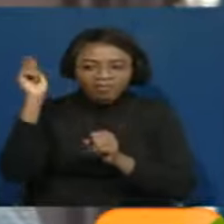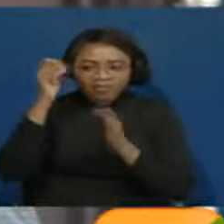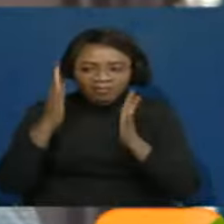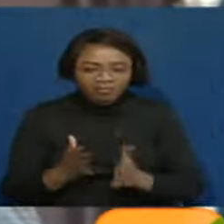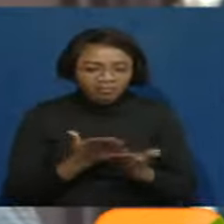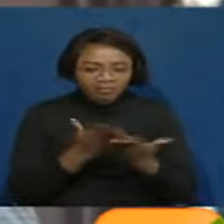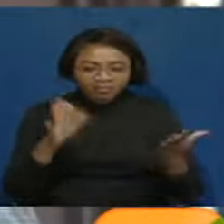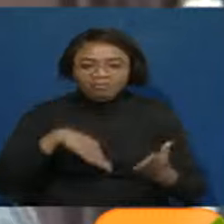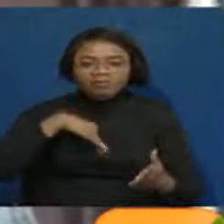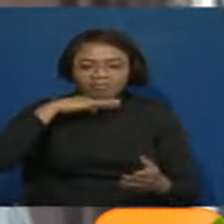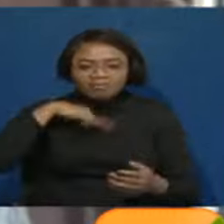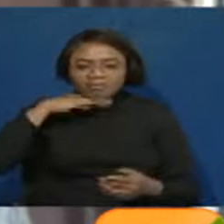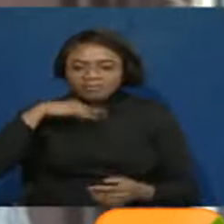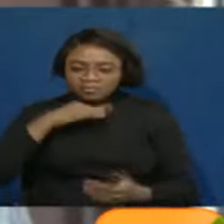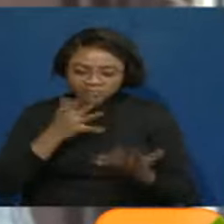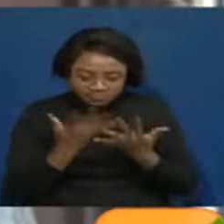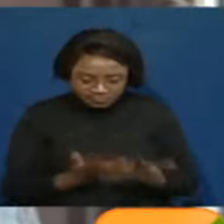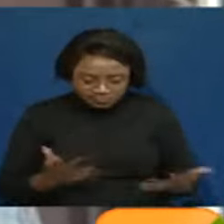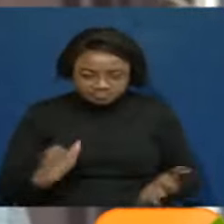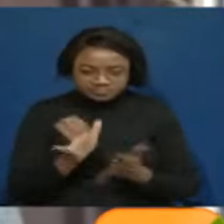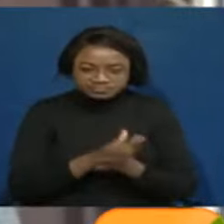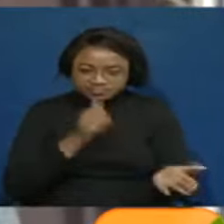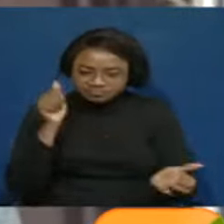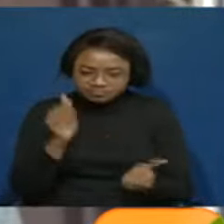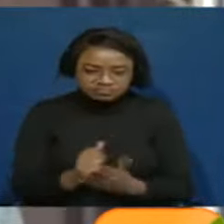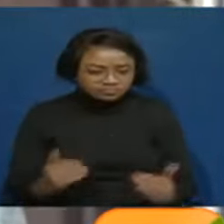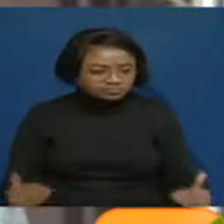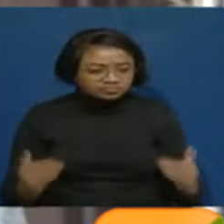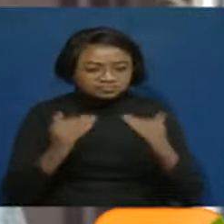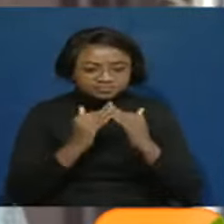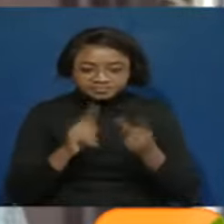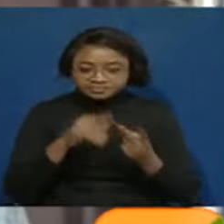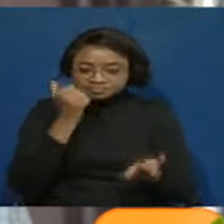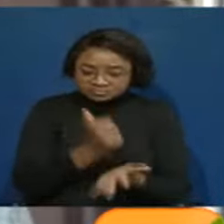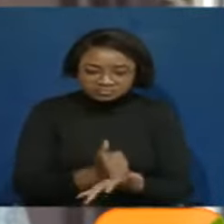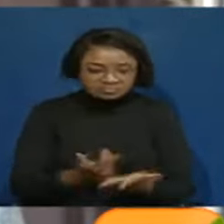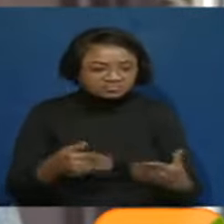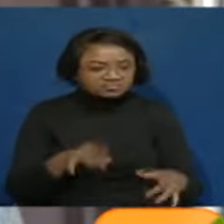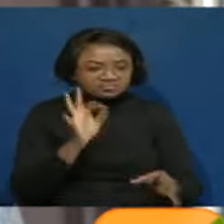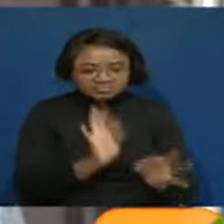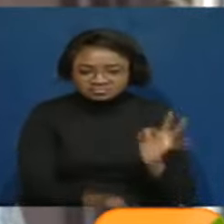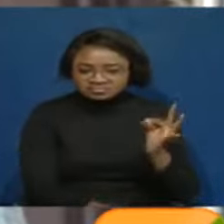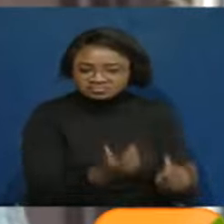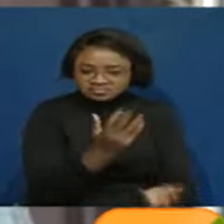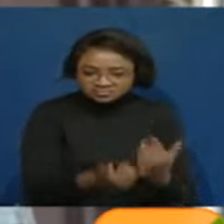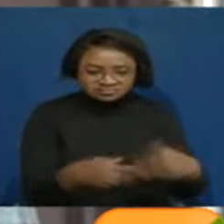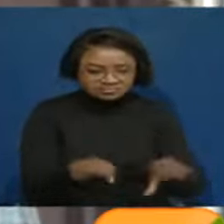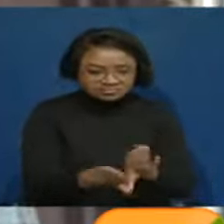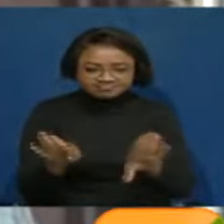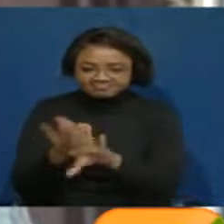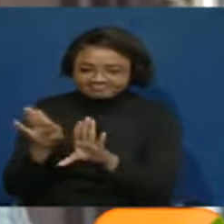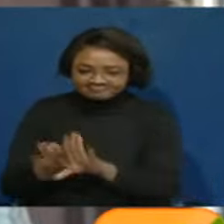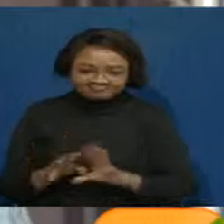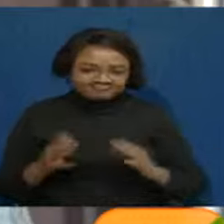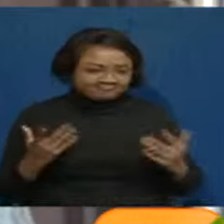died. Property would not have been destroyed. Offices would not have been touched. There would have been no